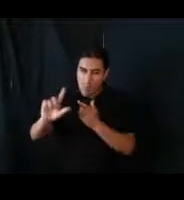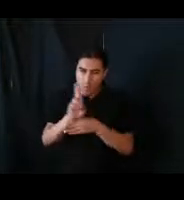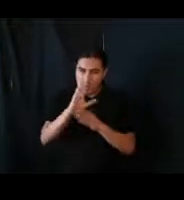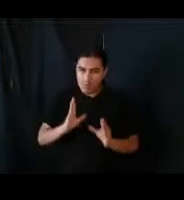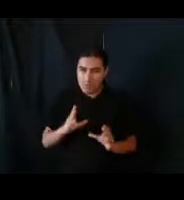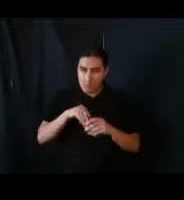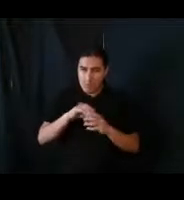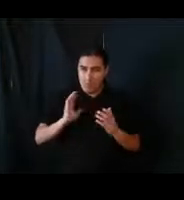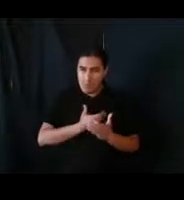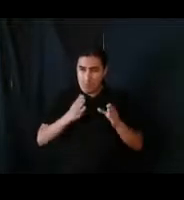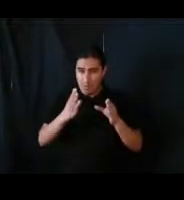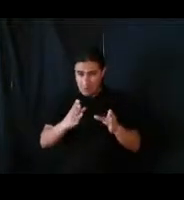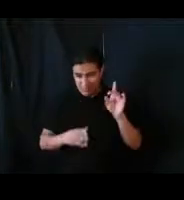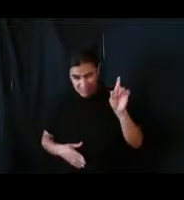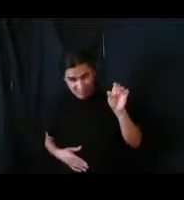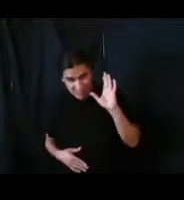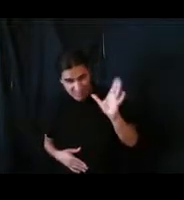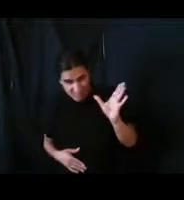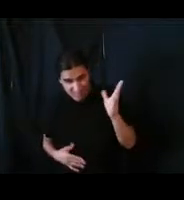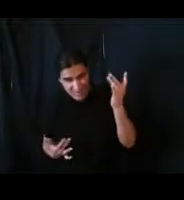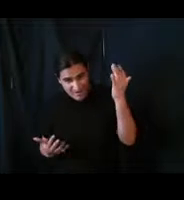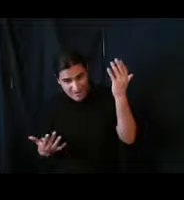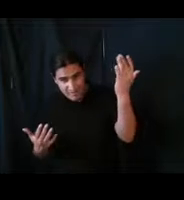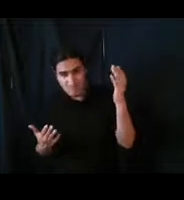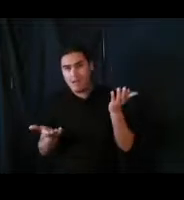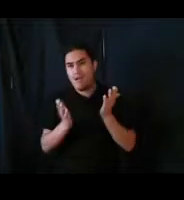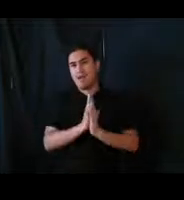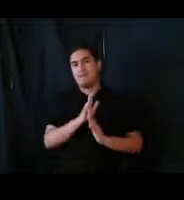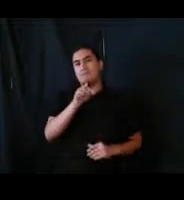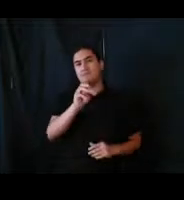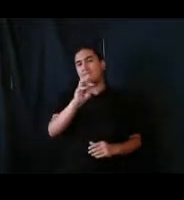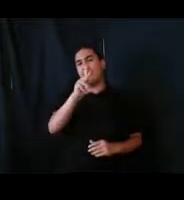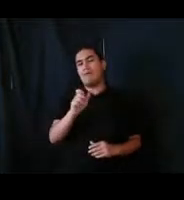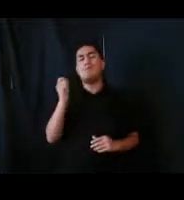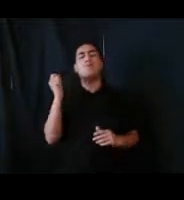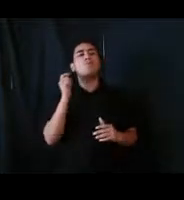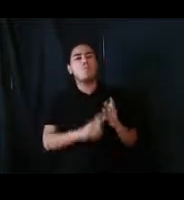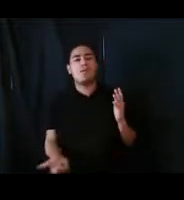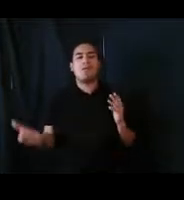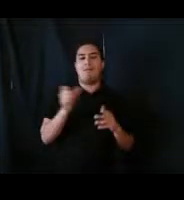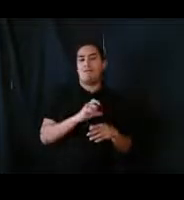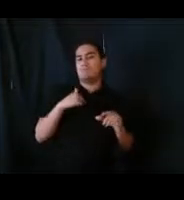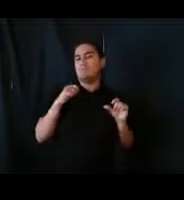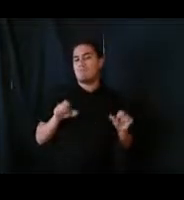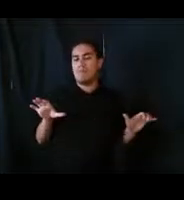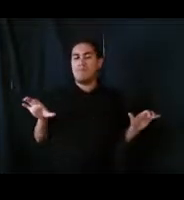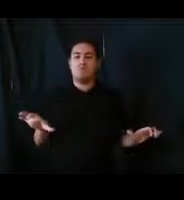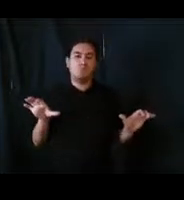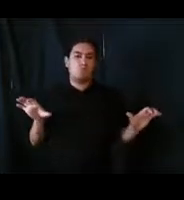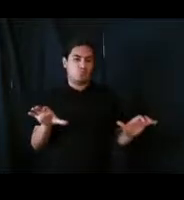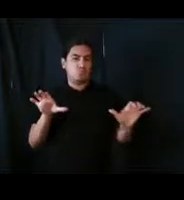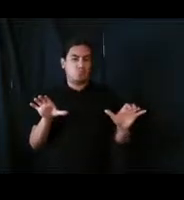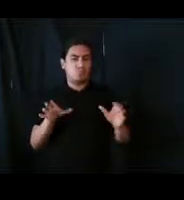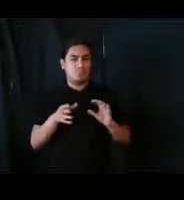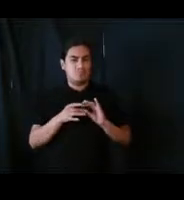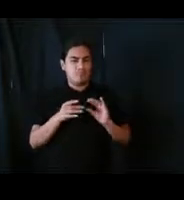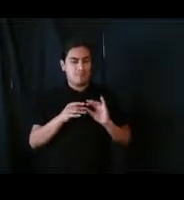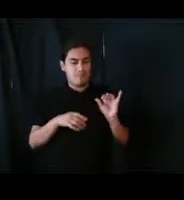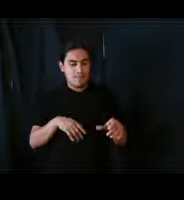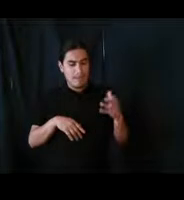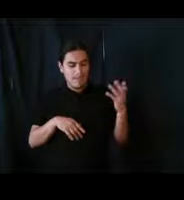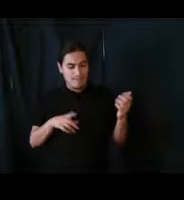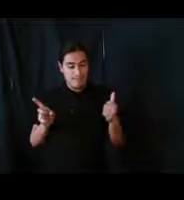roads so i would just ask of you mike of what else can we do is just i would say that uh